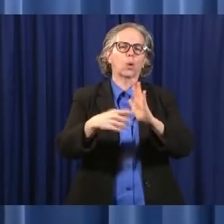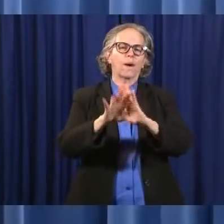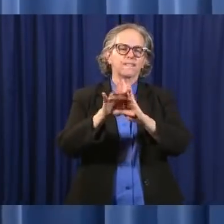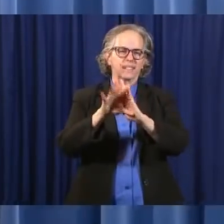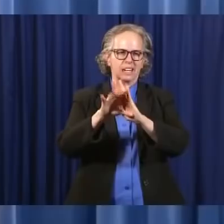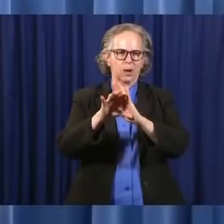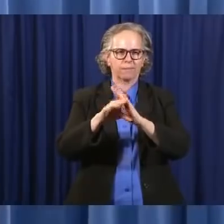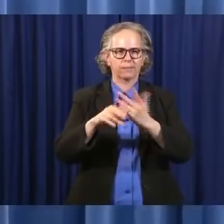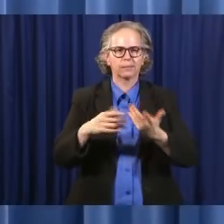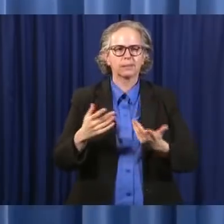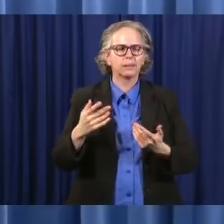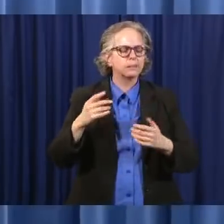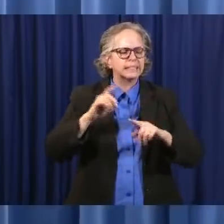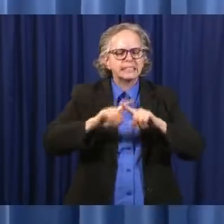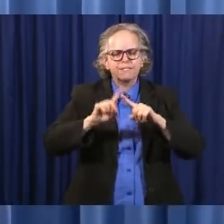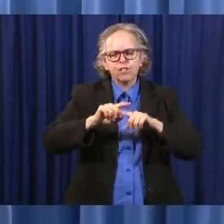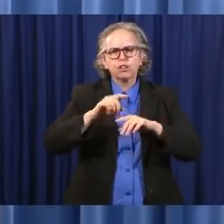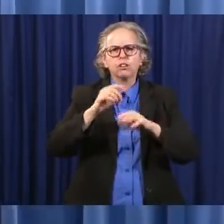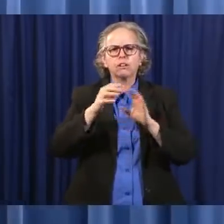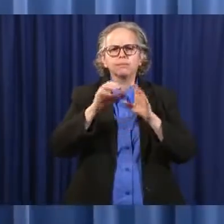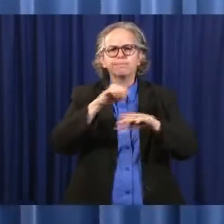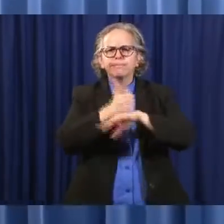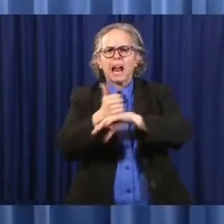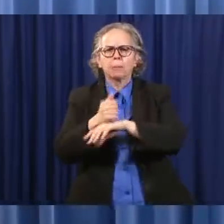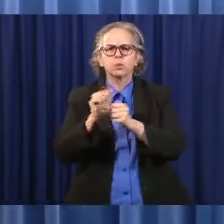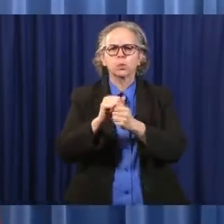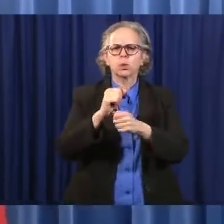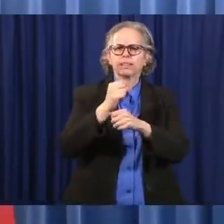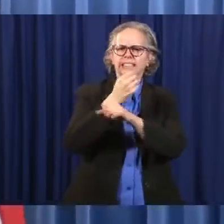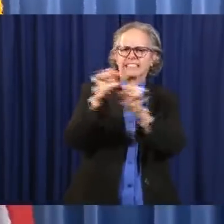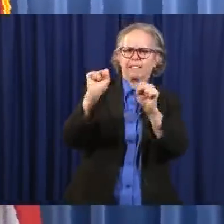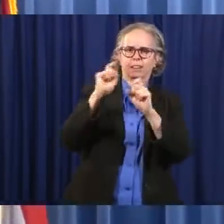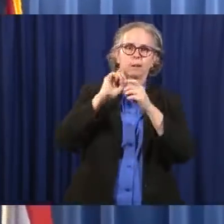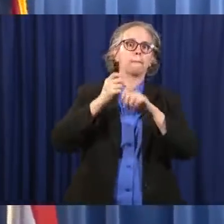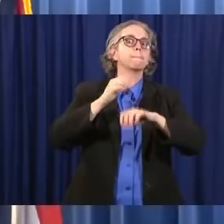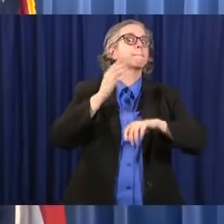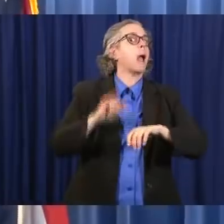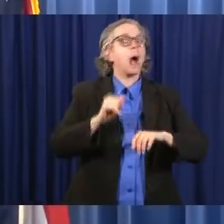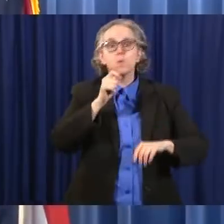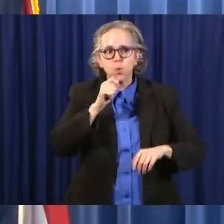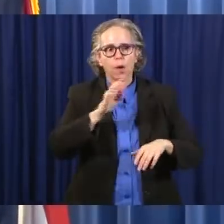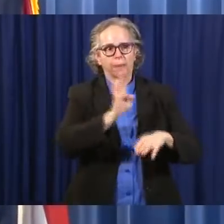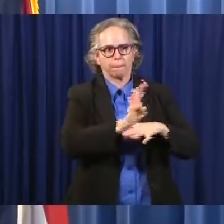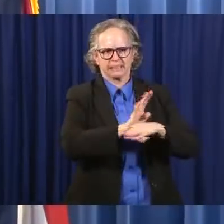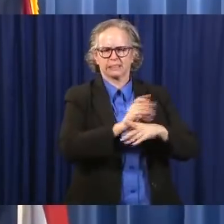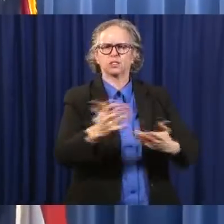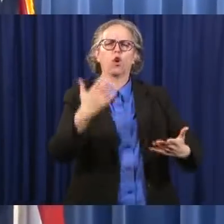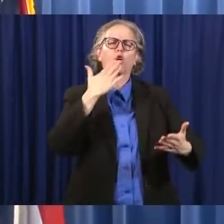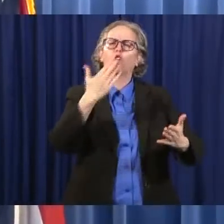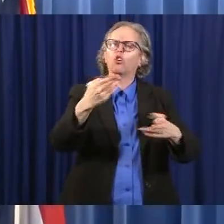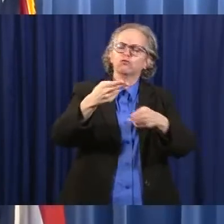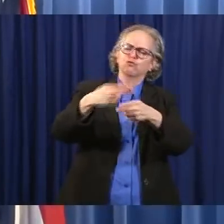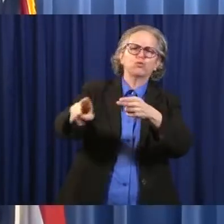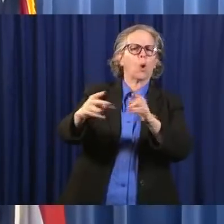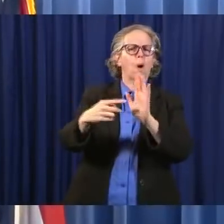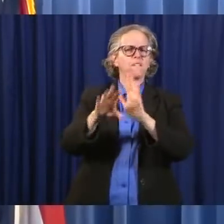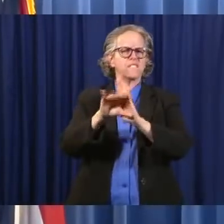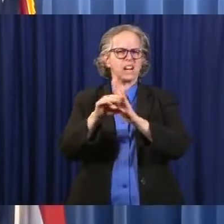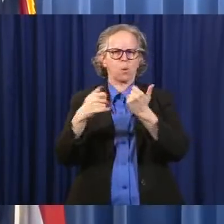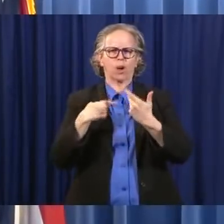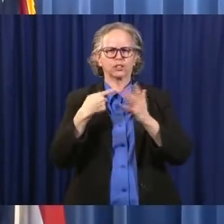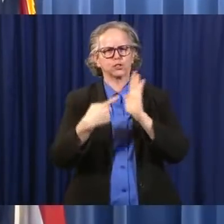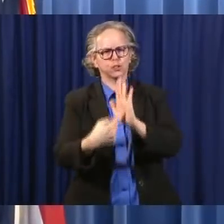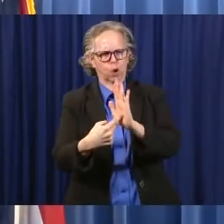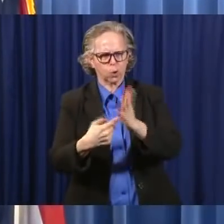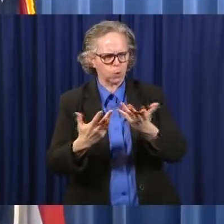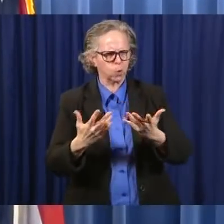Ohio businesses, and that we'll continue to see. So I think this is a kind of a quick, good summary of some of